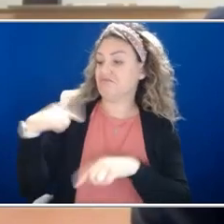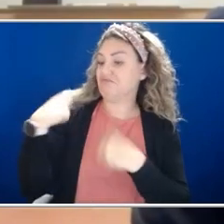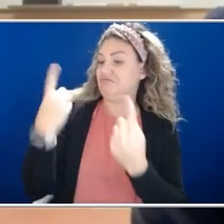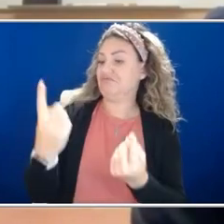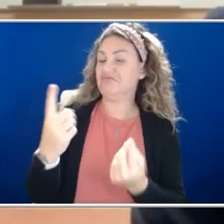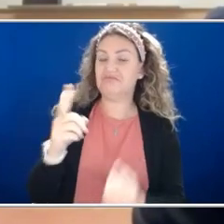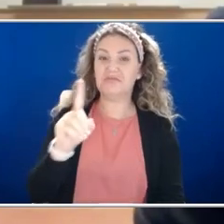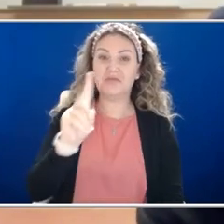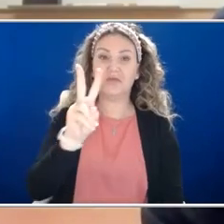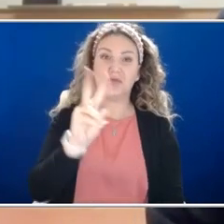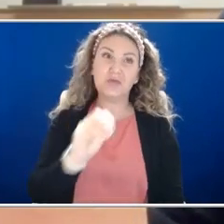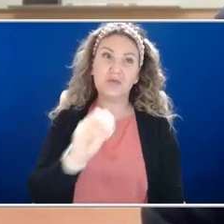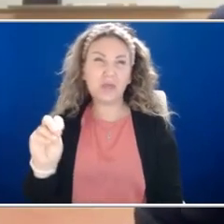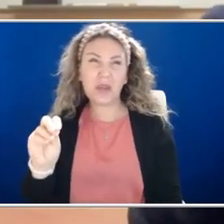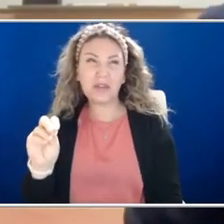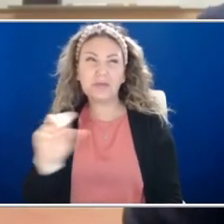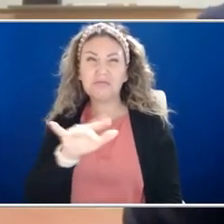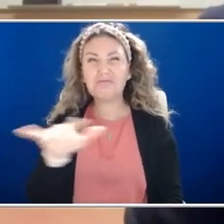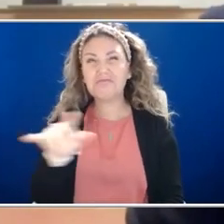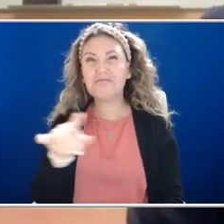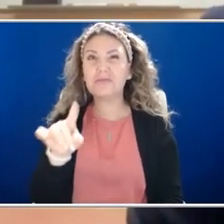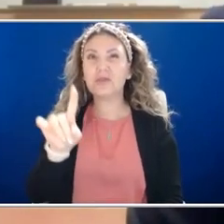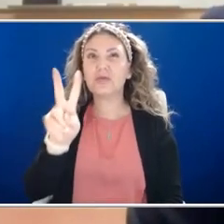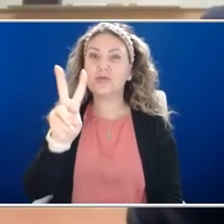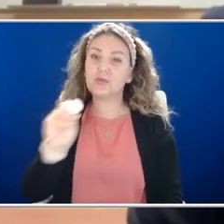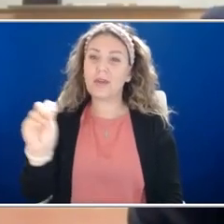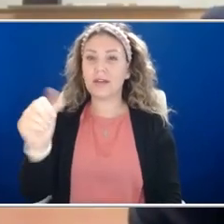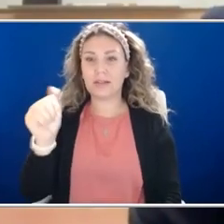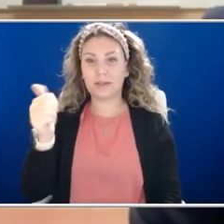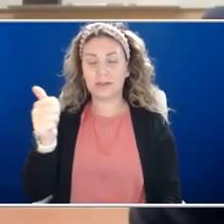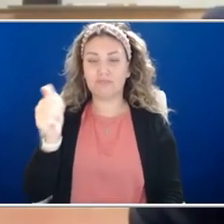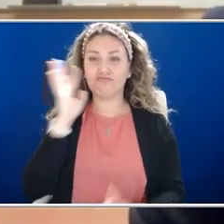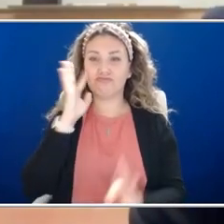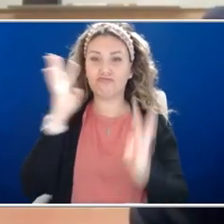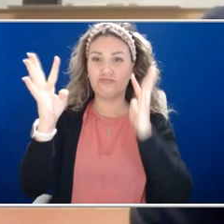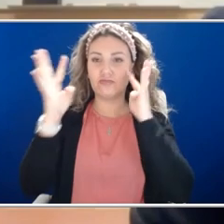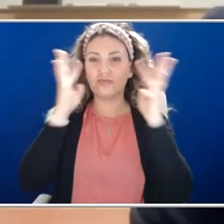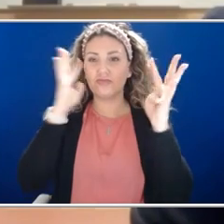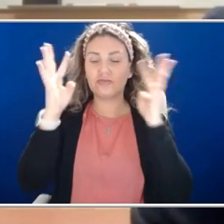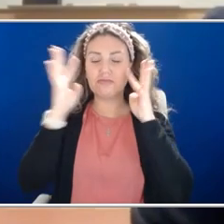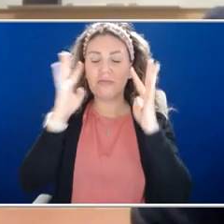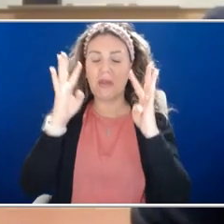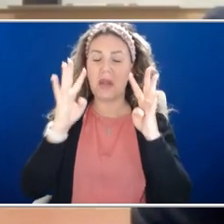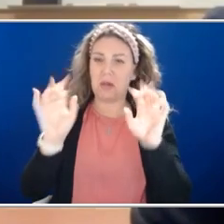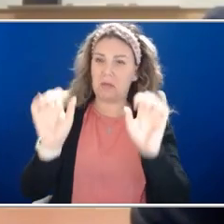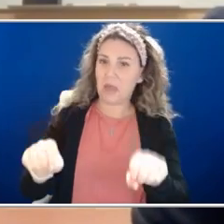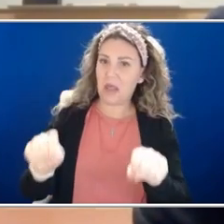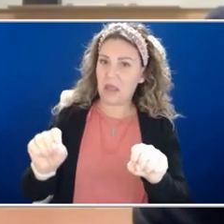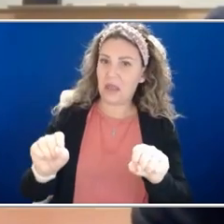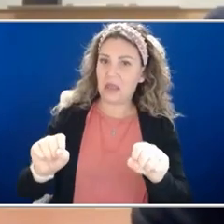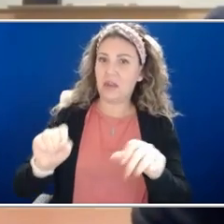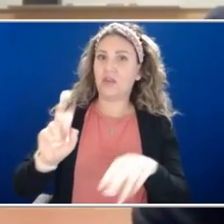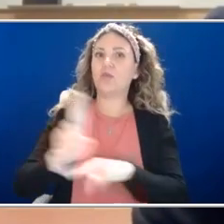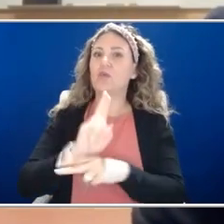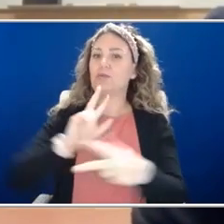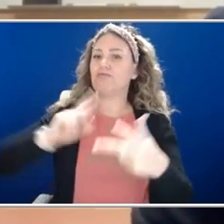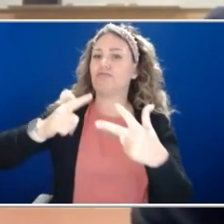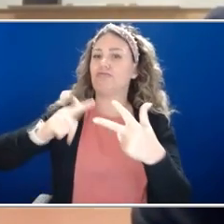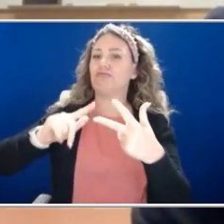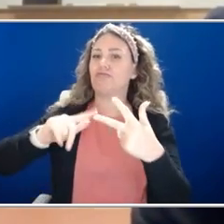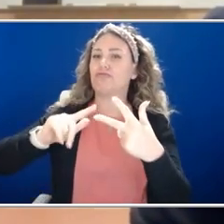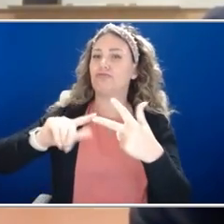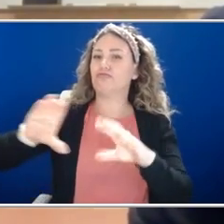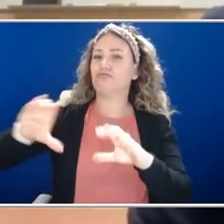to 2010s, that we've been really creating what's called the interoperability and using third-party systems to make the health